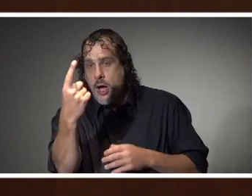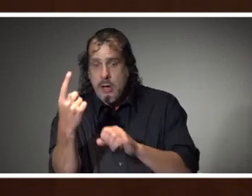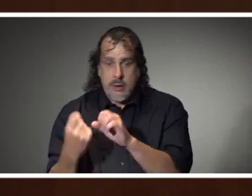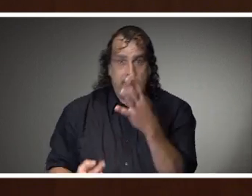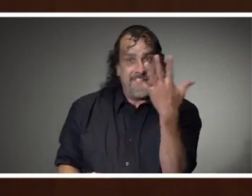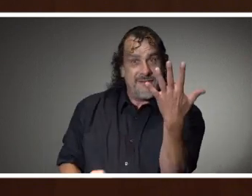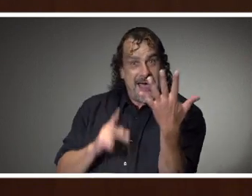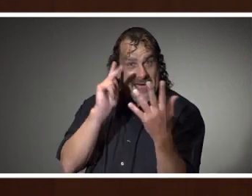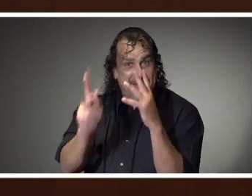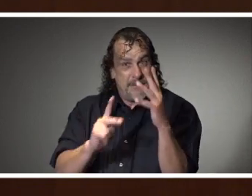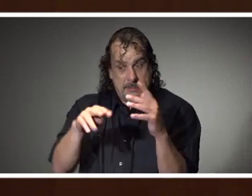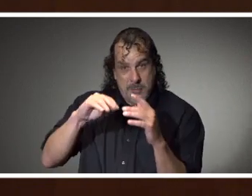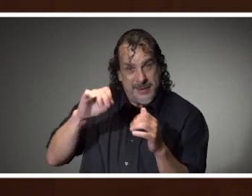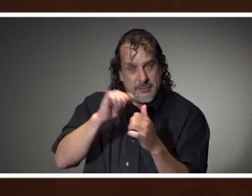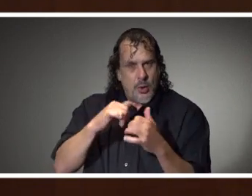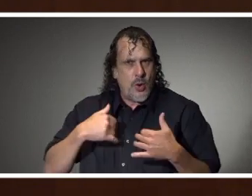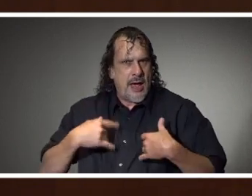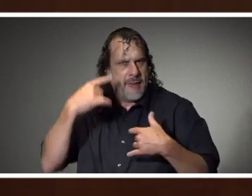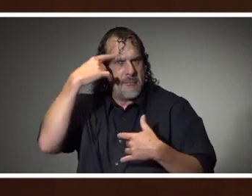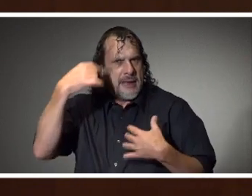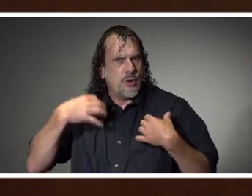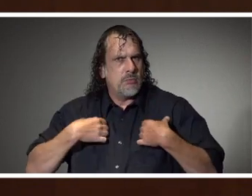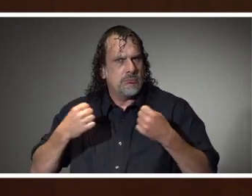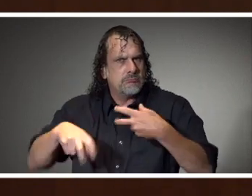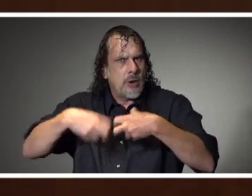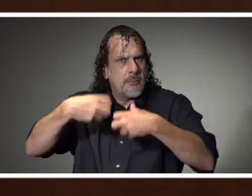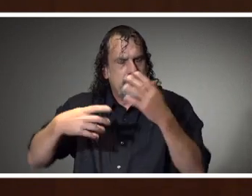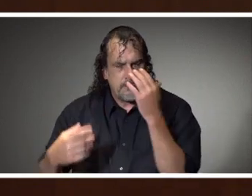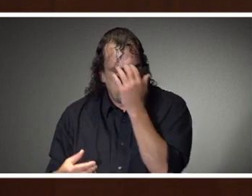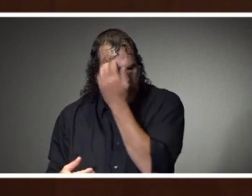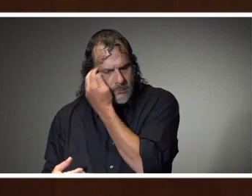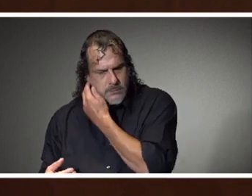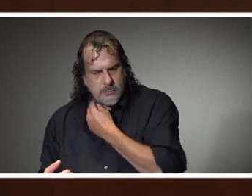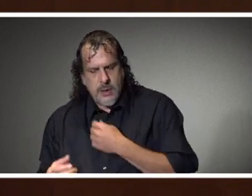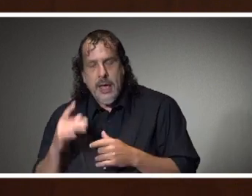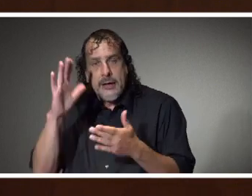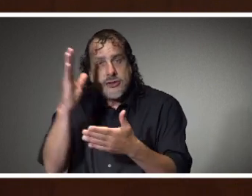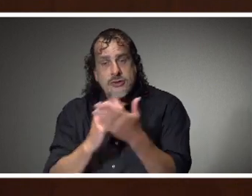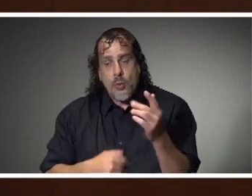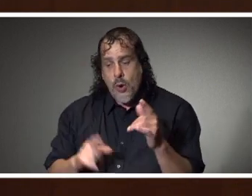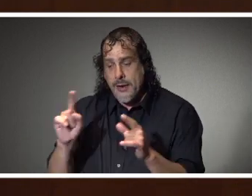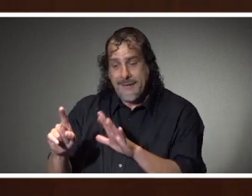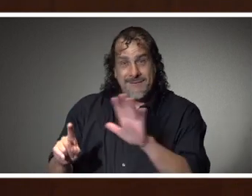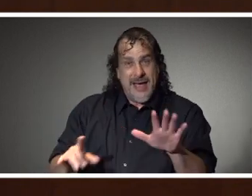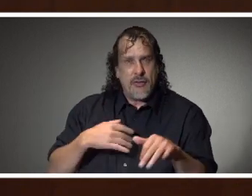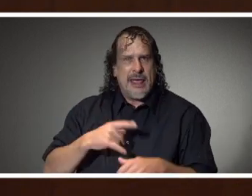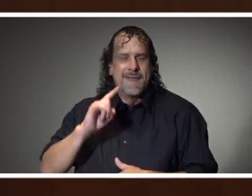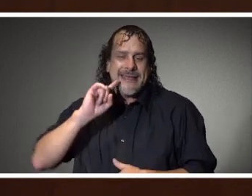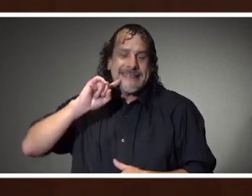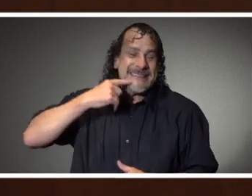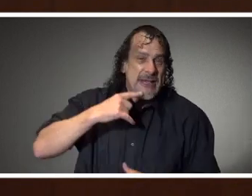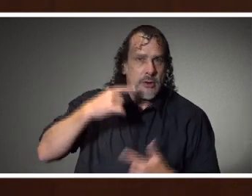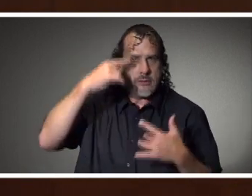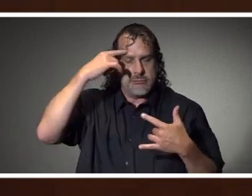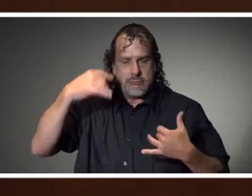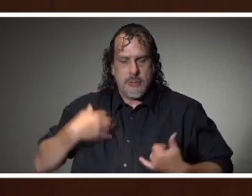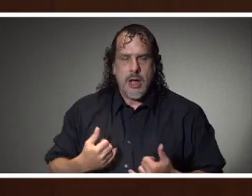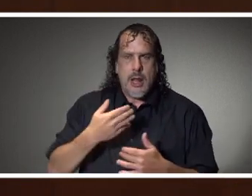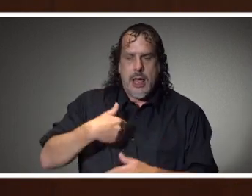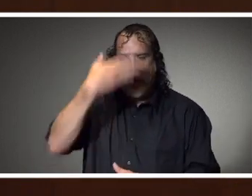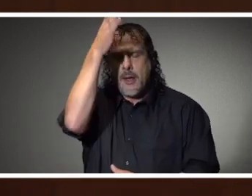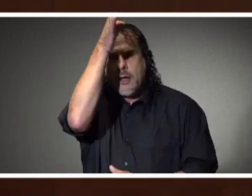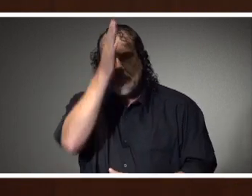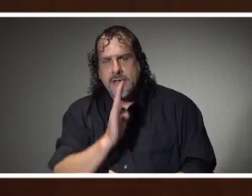their lifetime. And we know that 1 in 25 Mississippians will experience a serious mental illness during their lifetime, like bipolar or